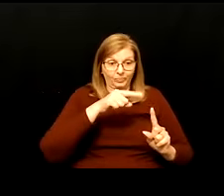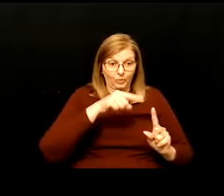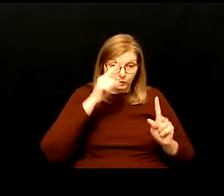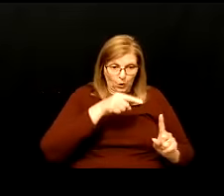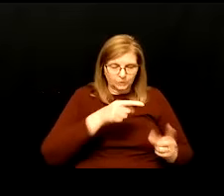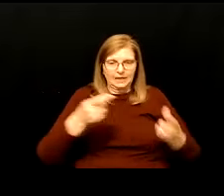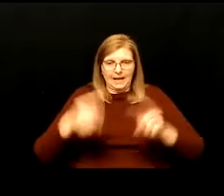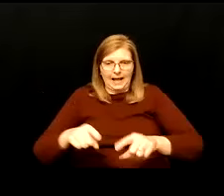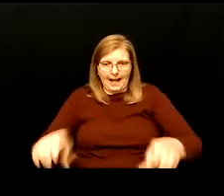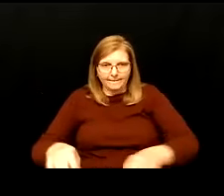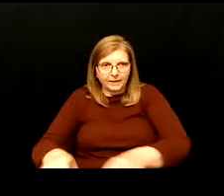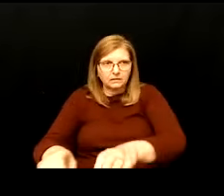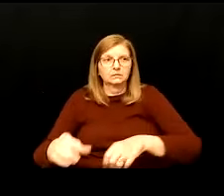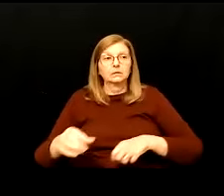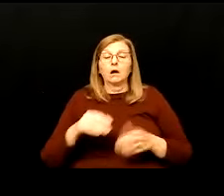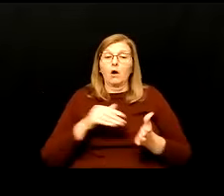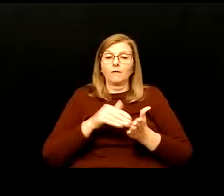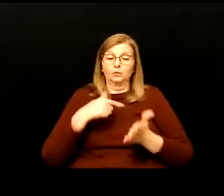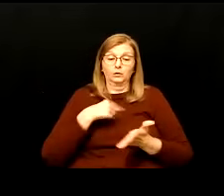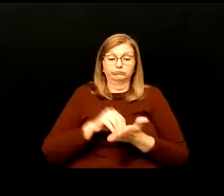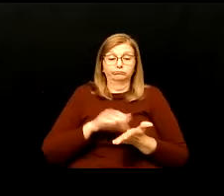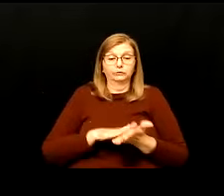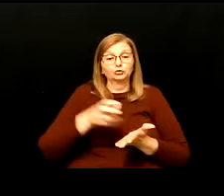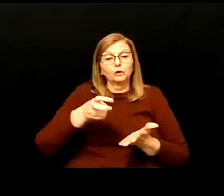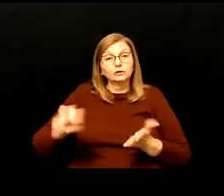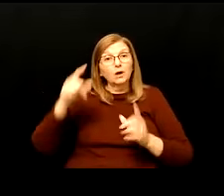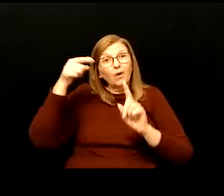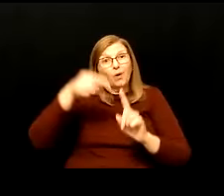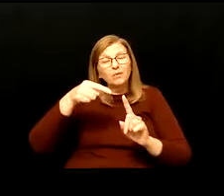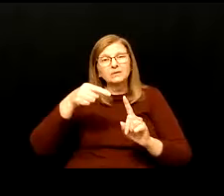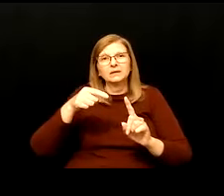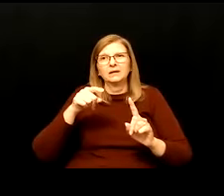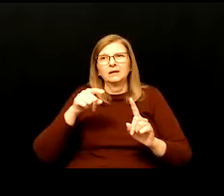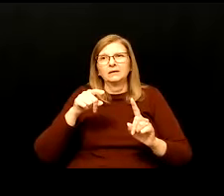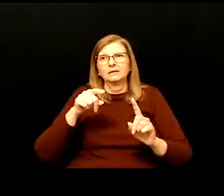we have transition goals that kind of,